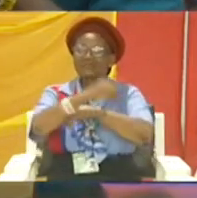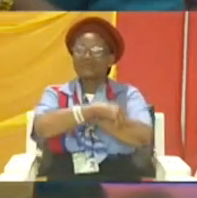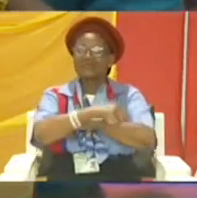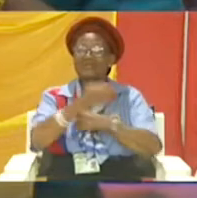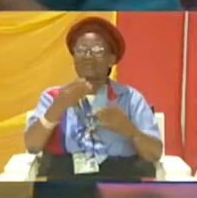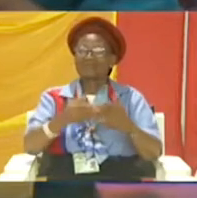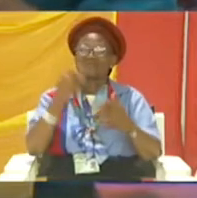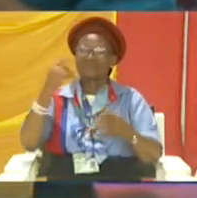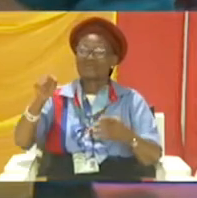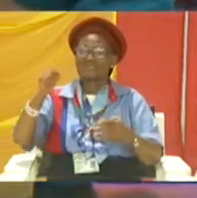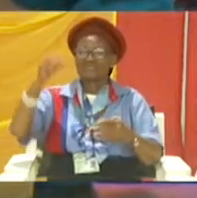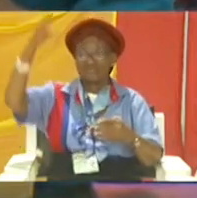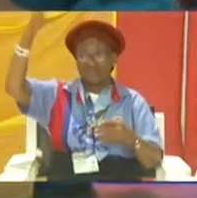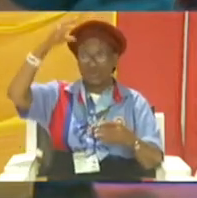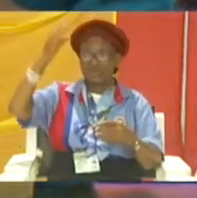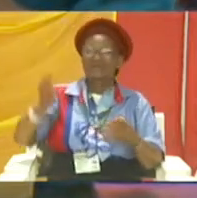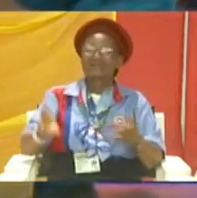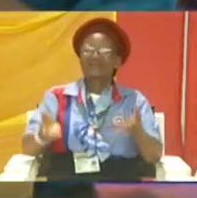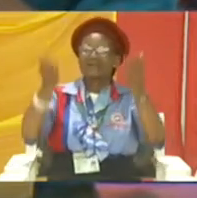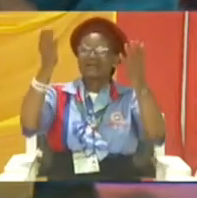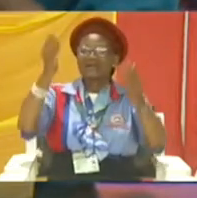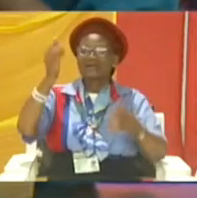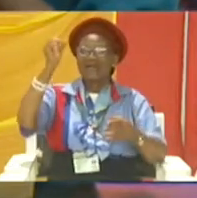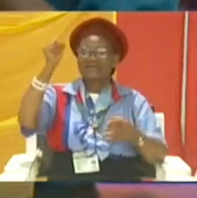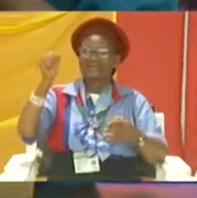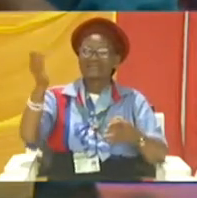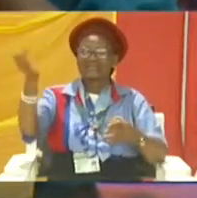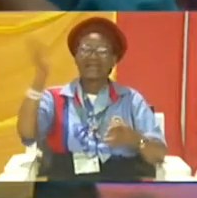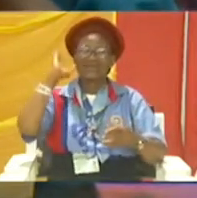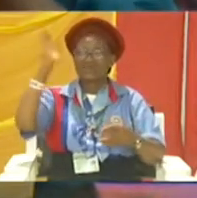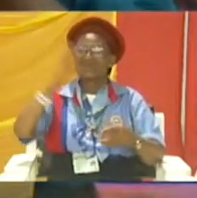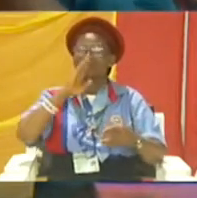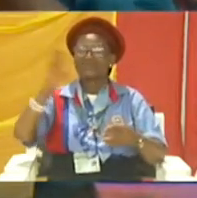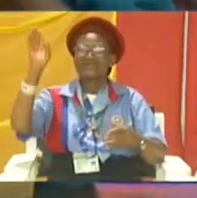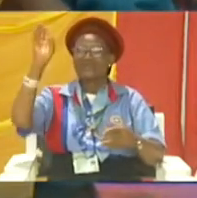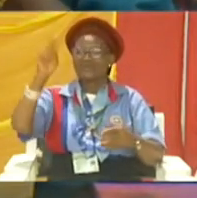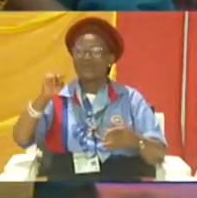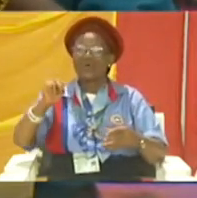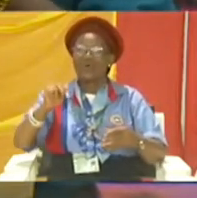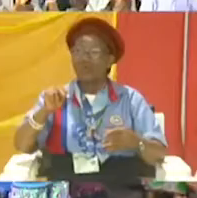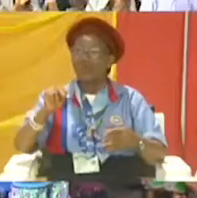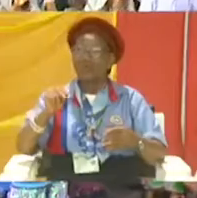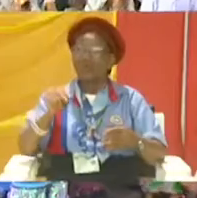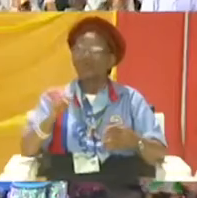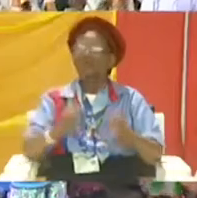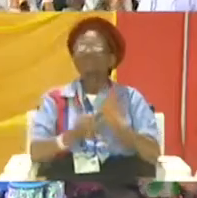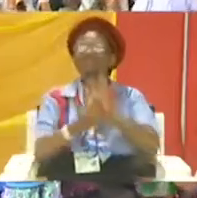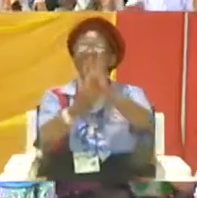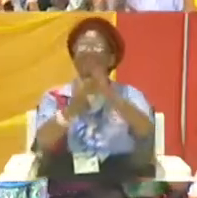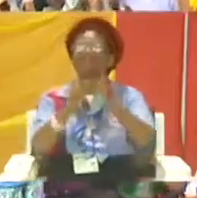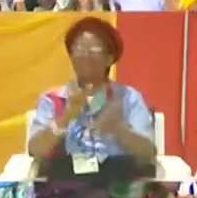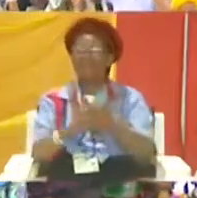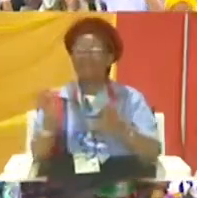before the sun rises, there be no sign that you have been sick